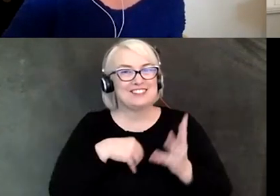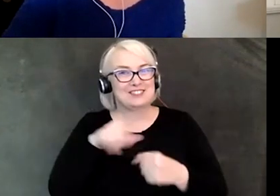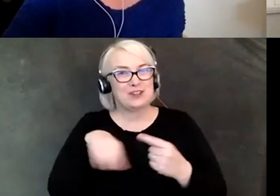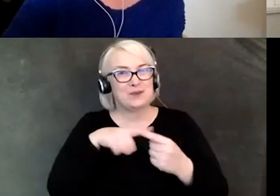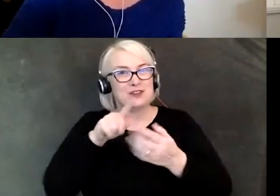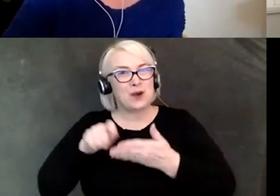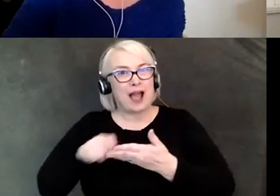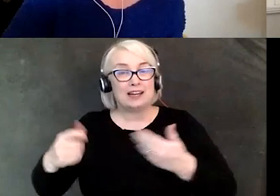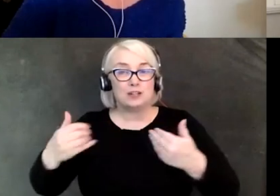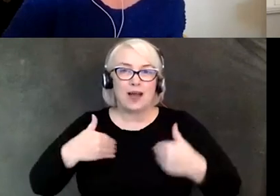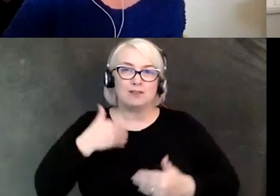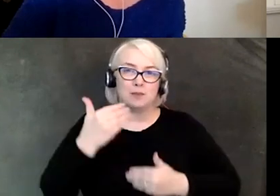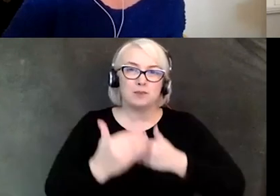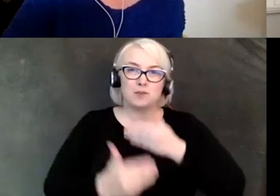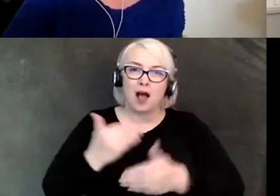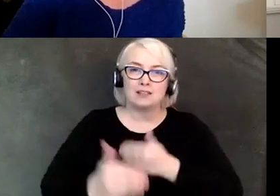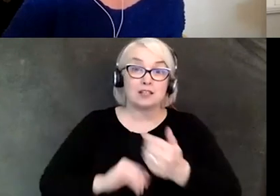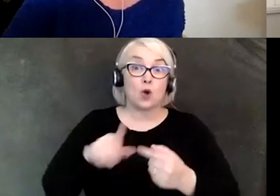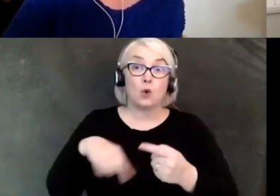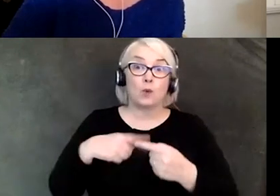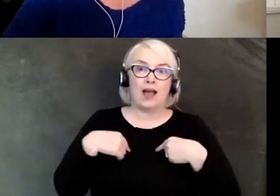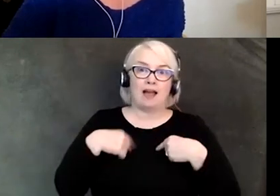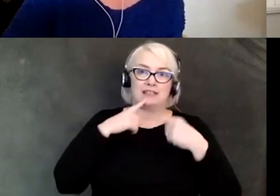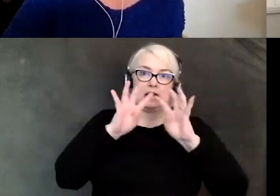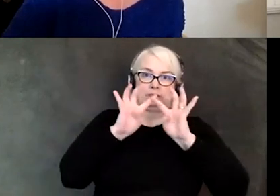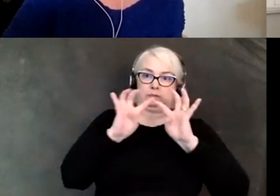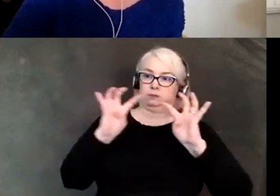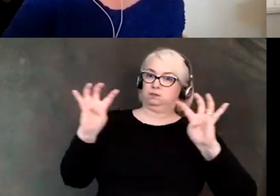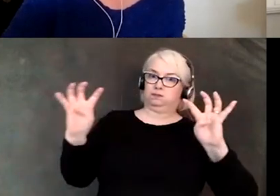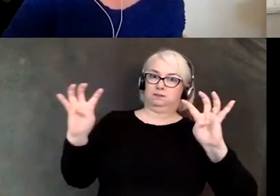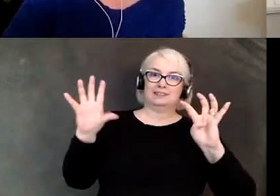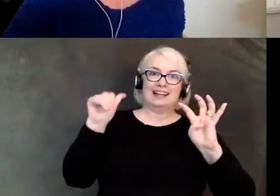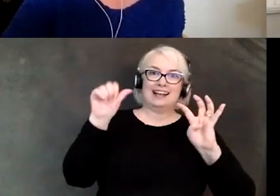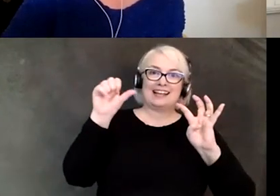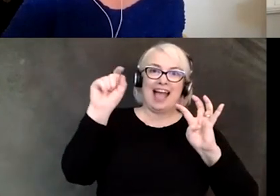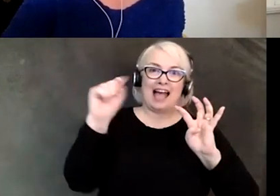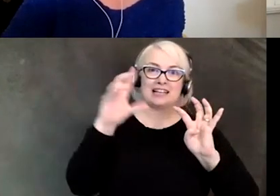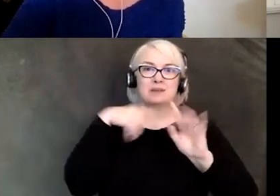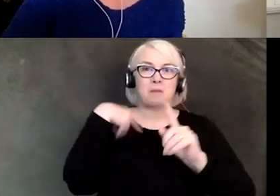when you have these epically huge casts and lots of minor characters?